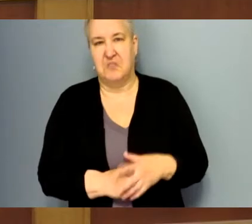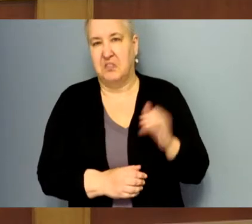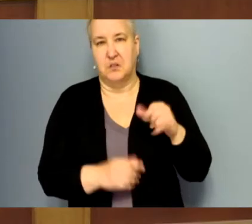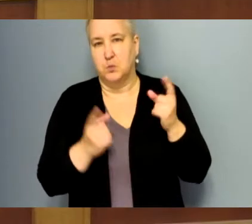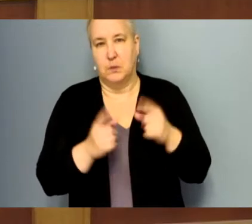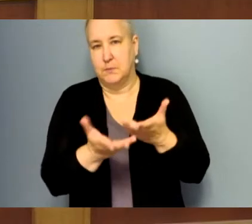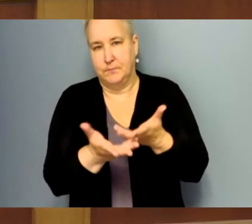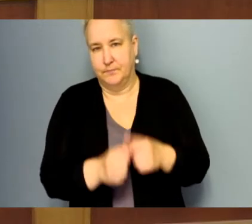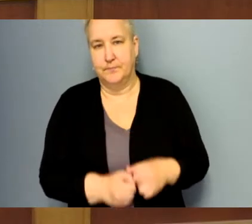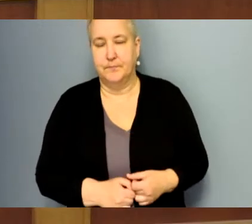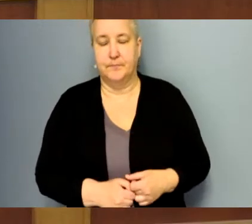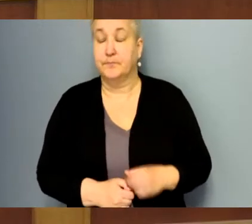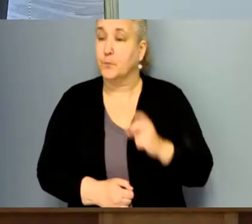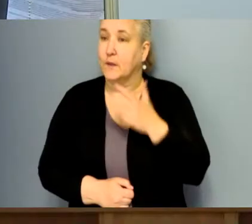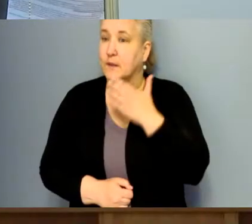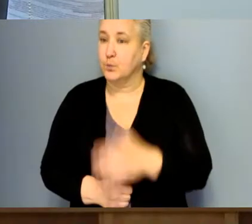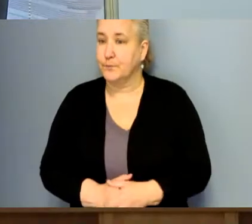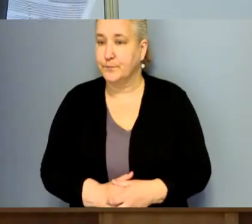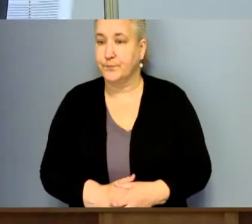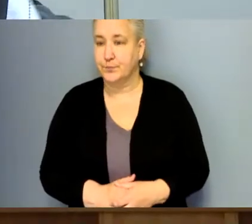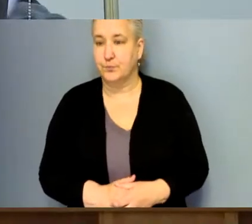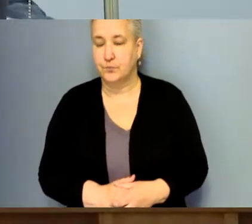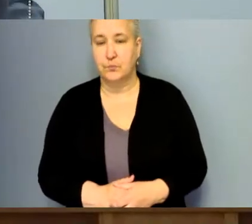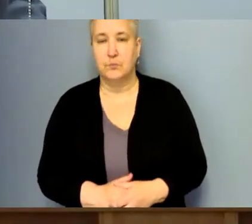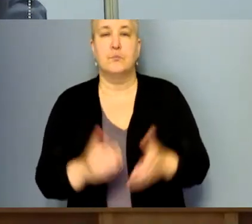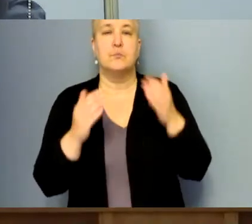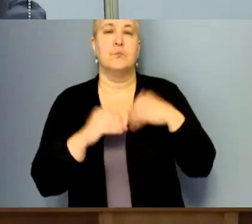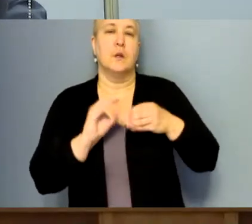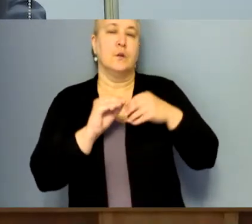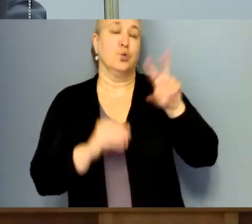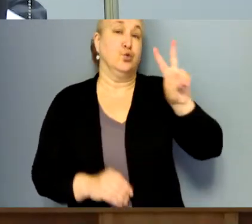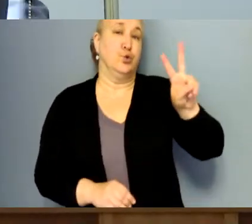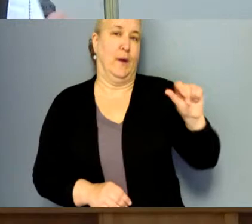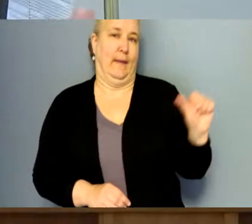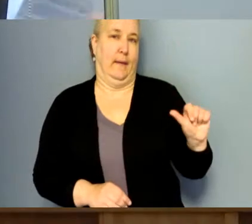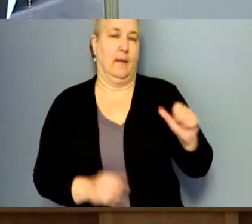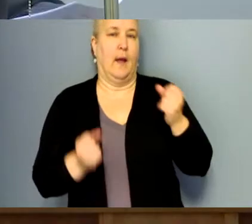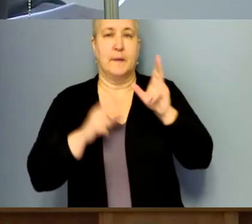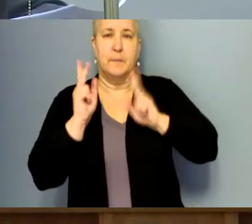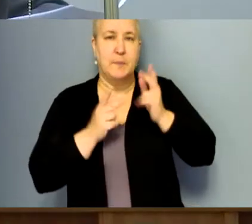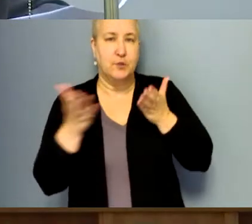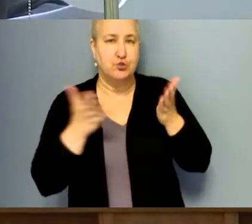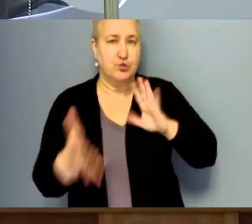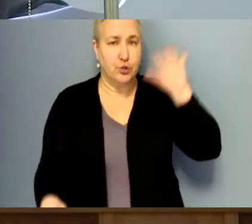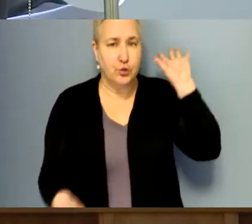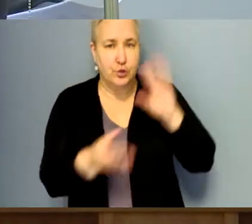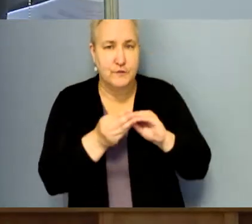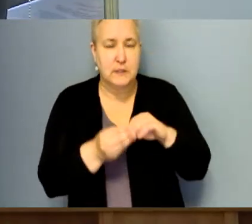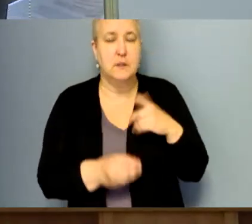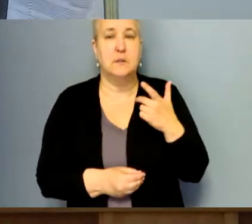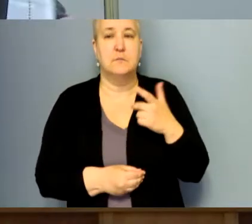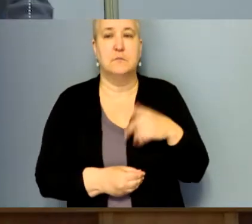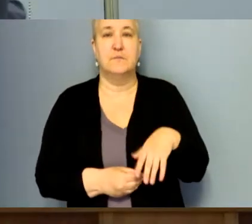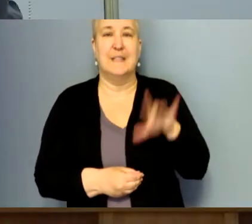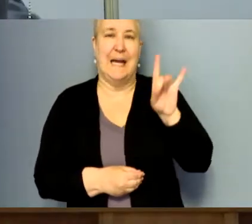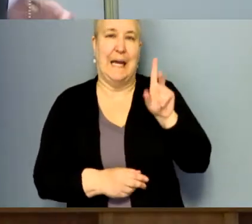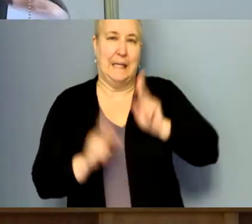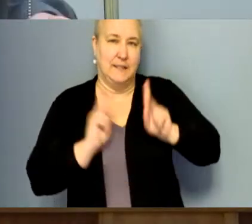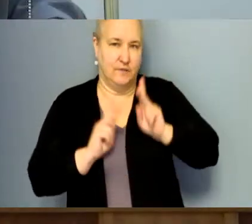basically it. Okay, thank you. Question about 2A, in terms of how many people being served. It's 8